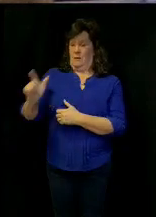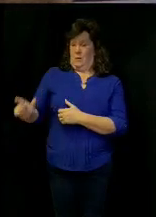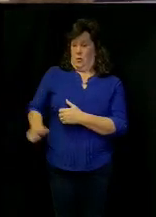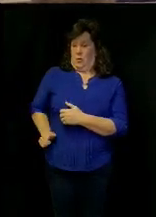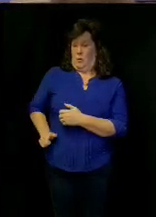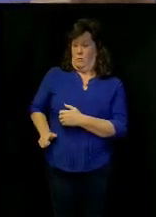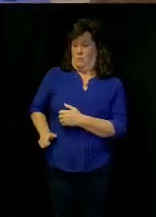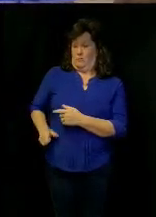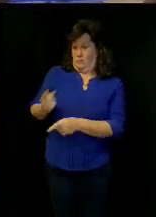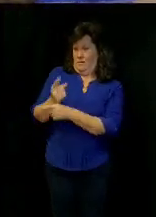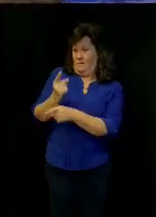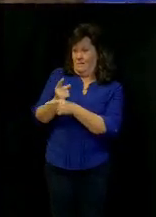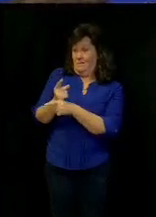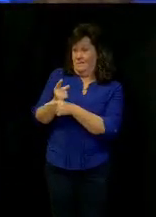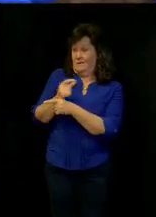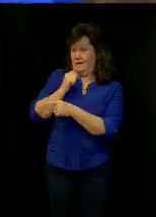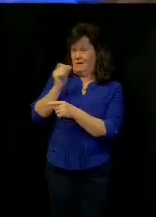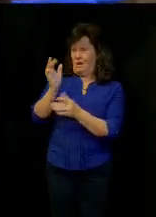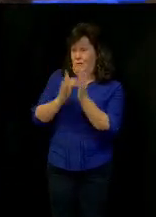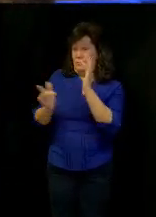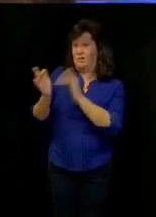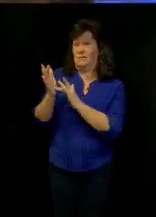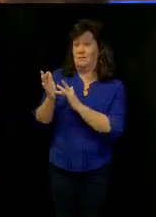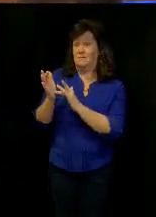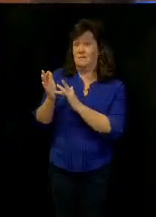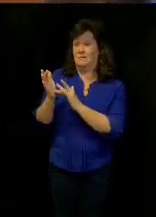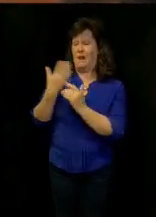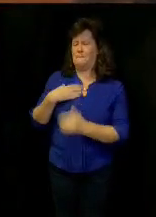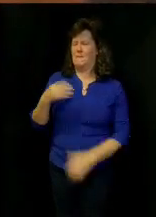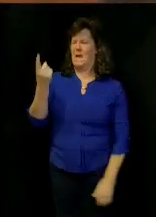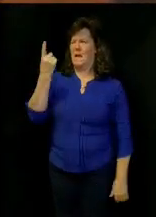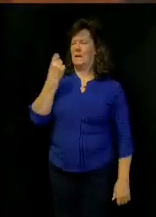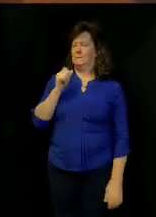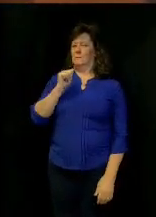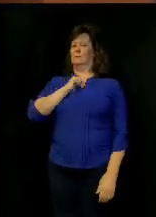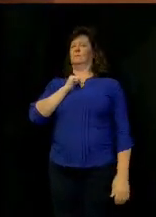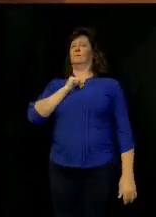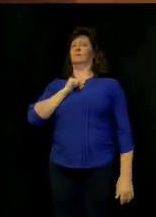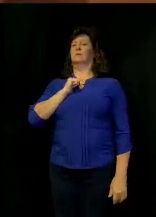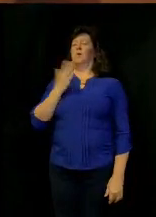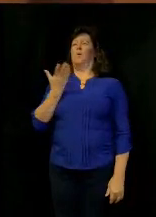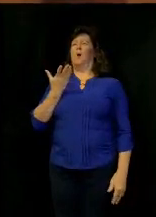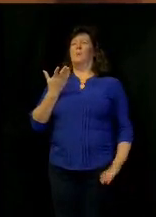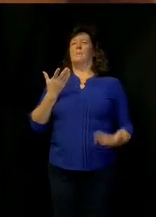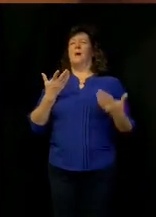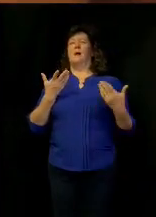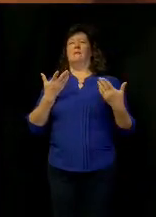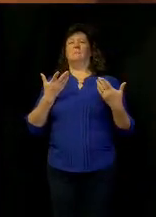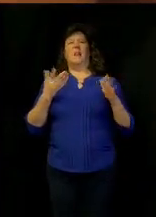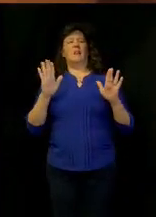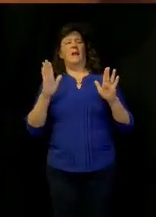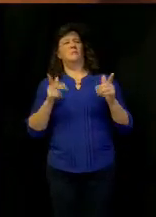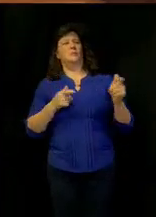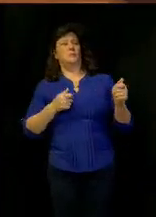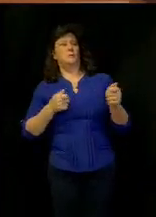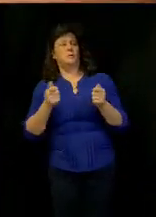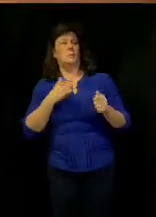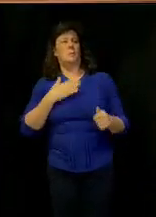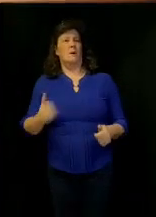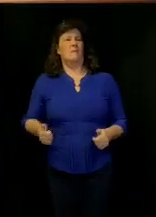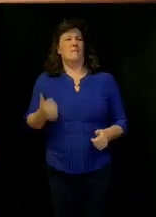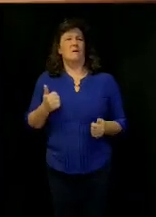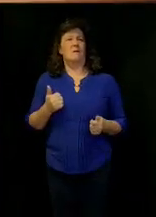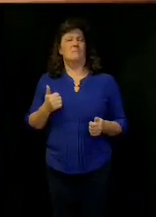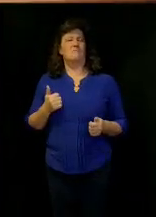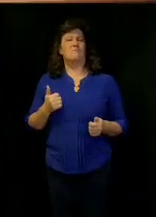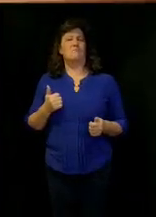is your Lord. Come on, somebody. I'm not being to be mean, but I'm telling you, I've been asking myself this question. What am I letting dictate my life? What am I letting actually determine